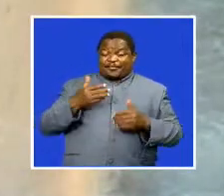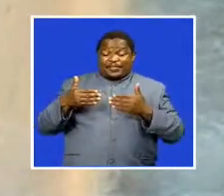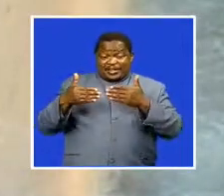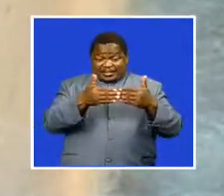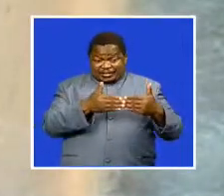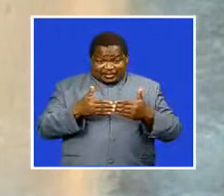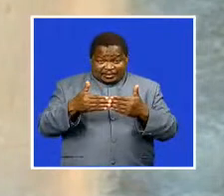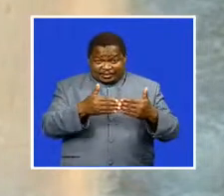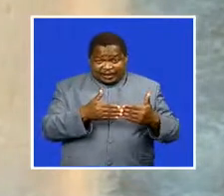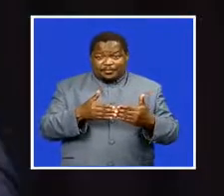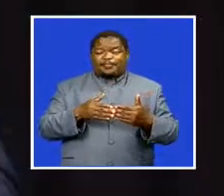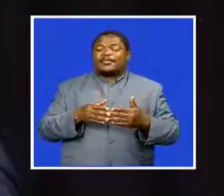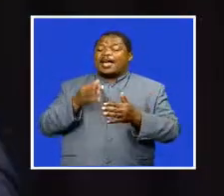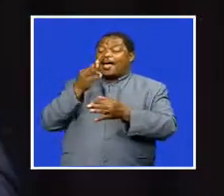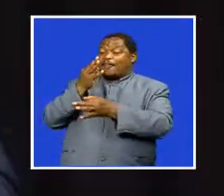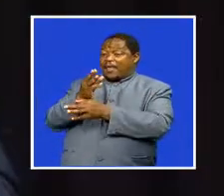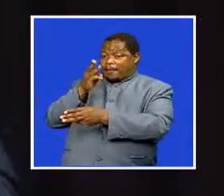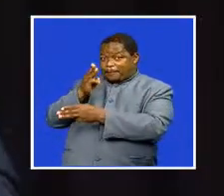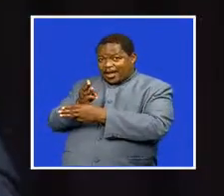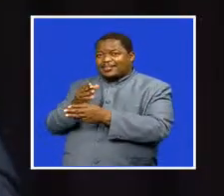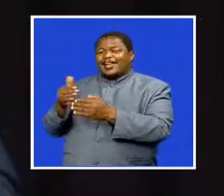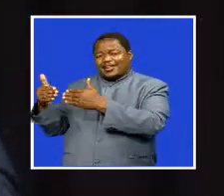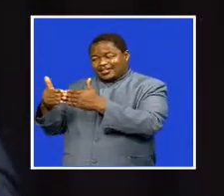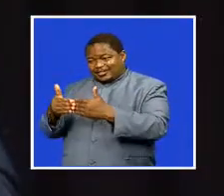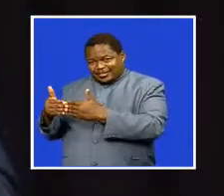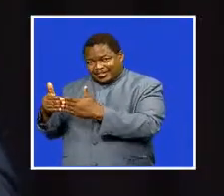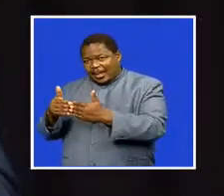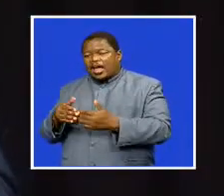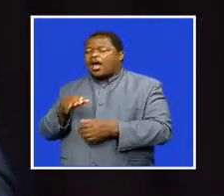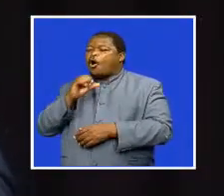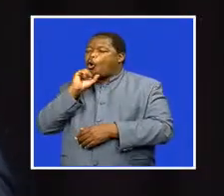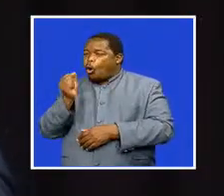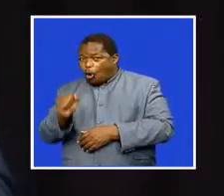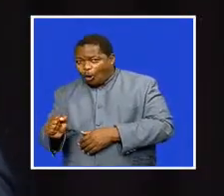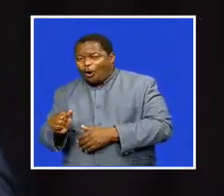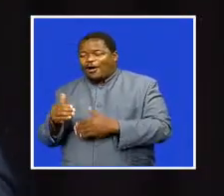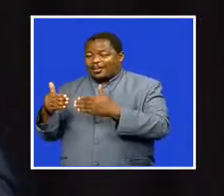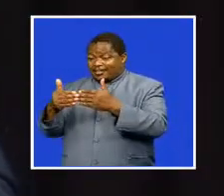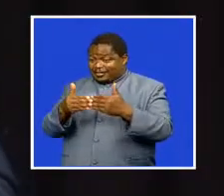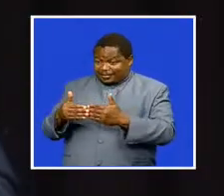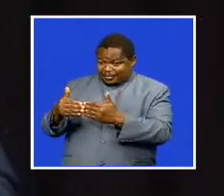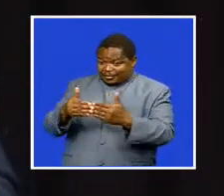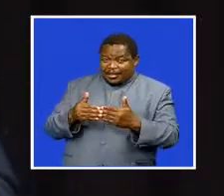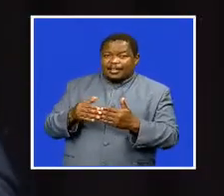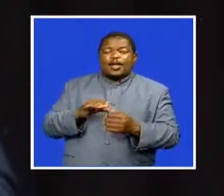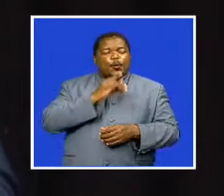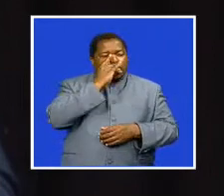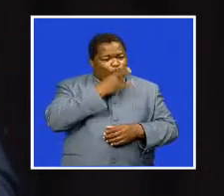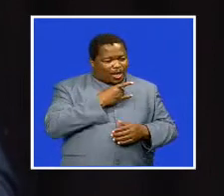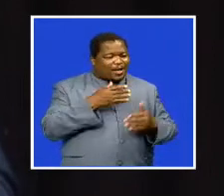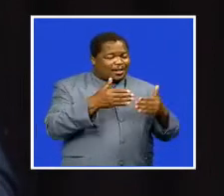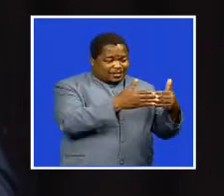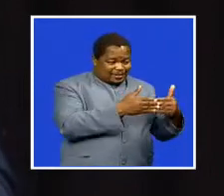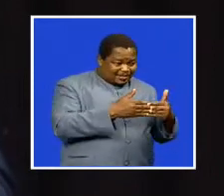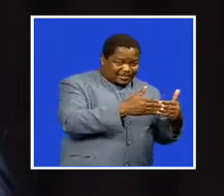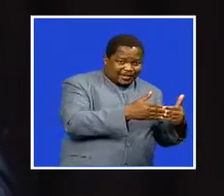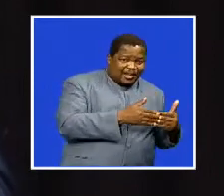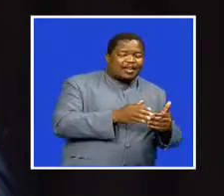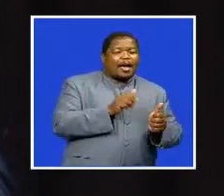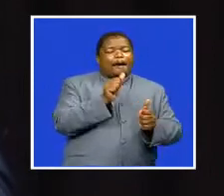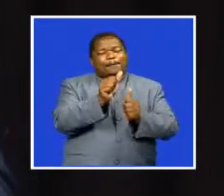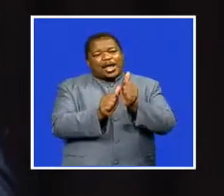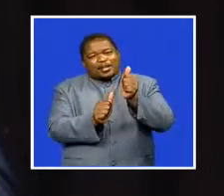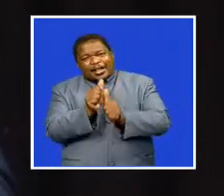parents, our grandparents, our partners, our brothers and sisters, our